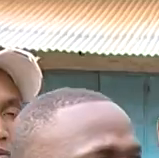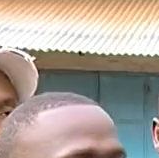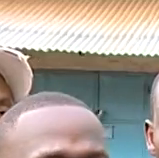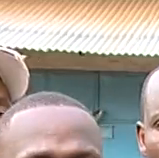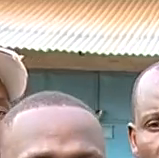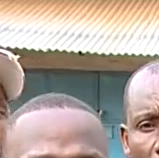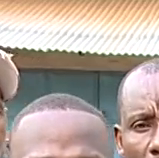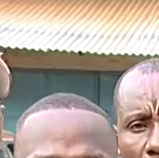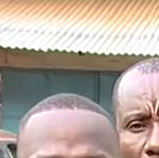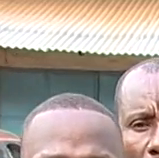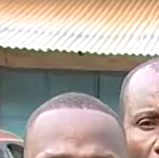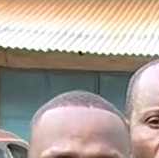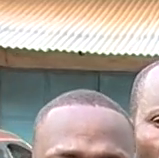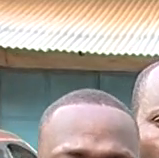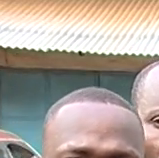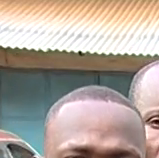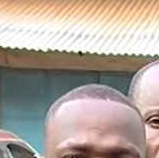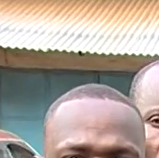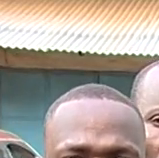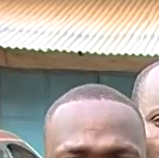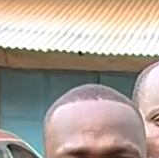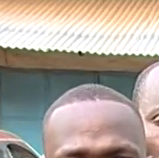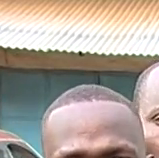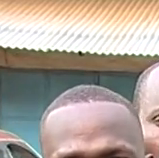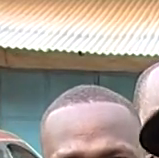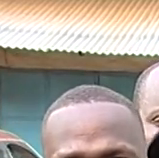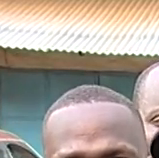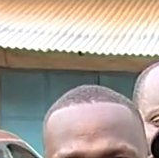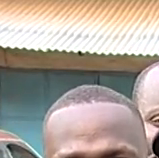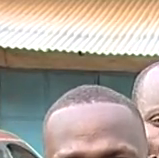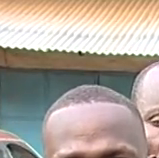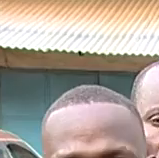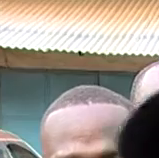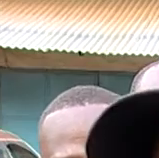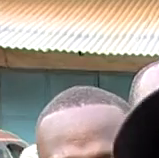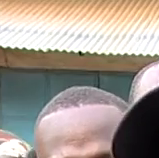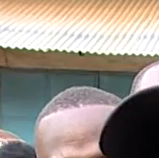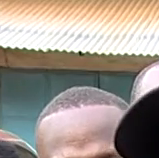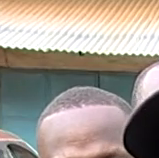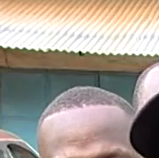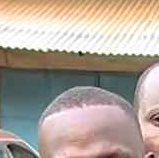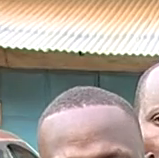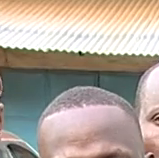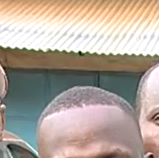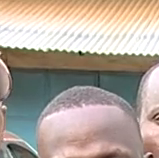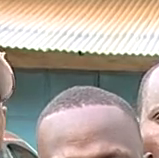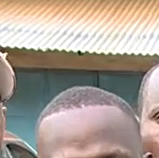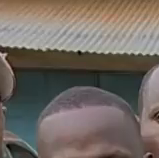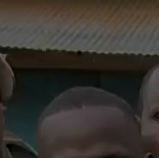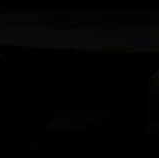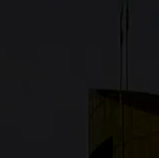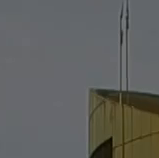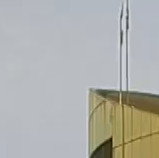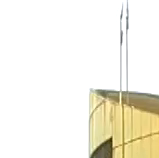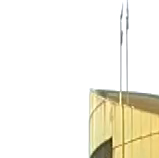unless watu sijui waokoke, Mungu awaonee huruma, tutaishi na maisha mengine mbaya